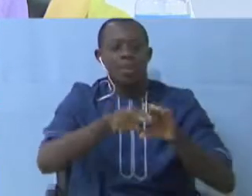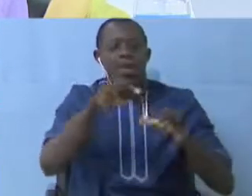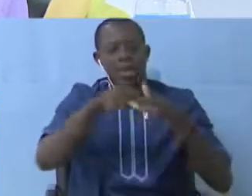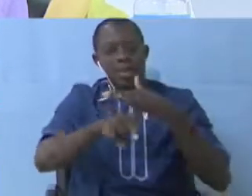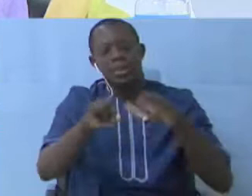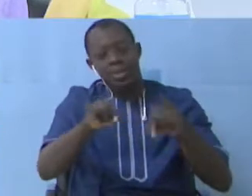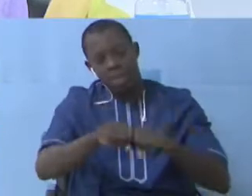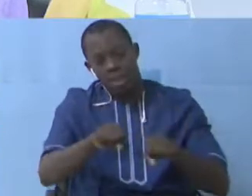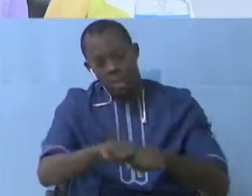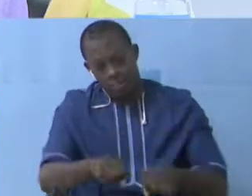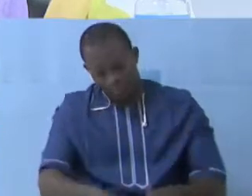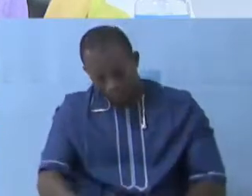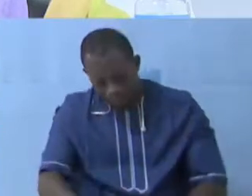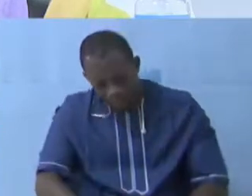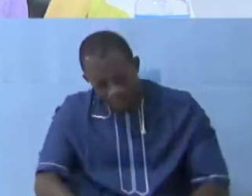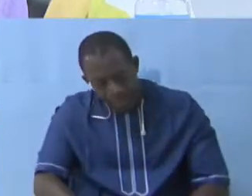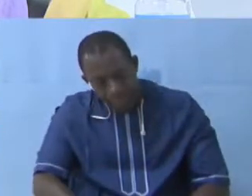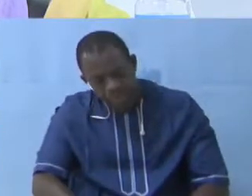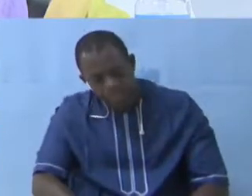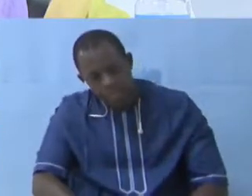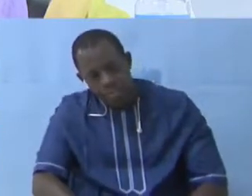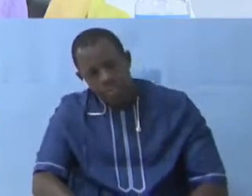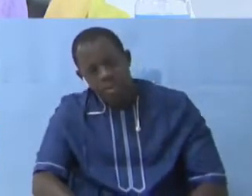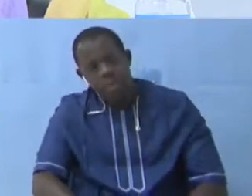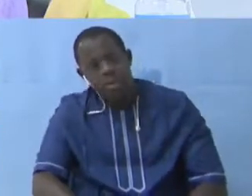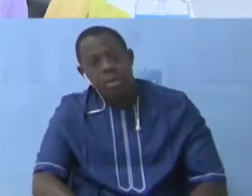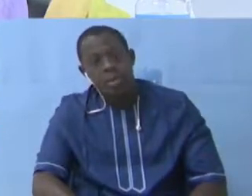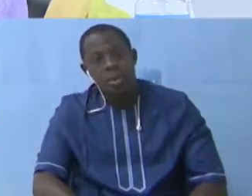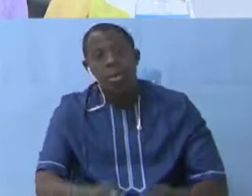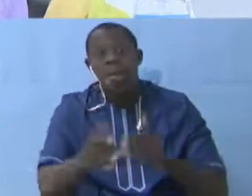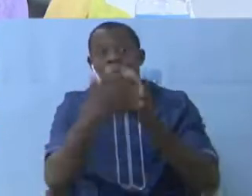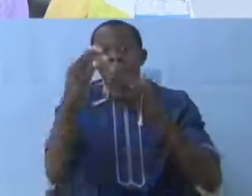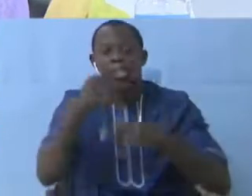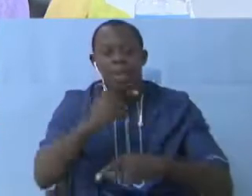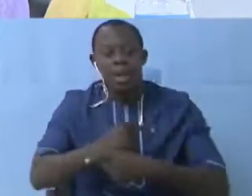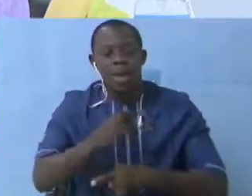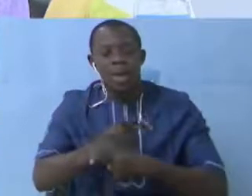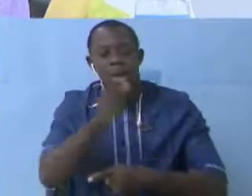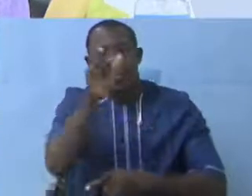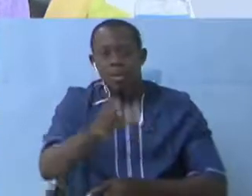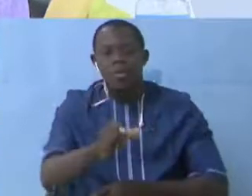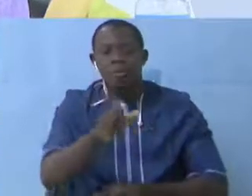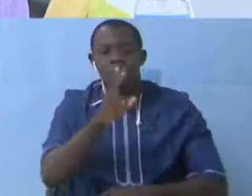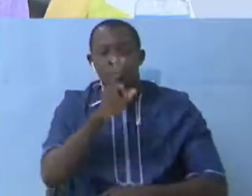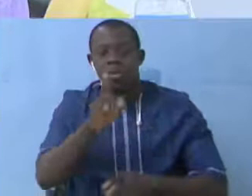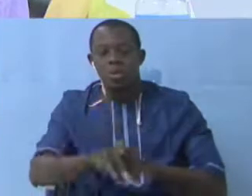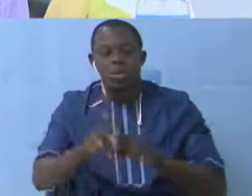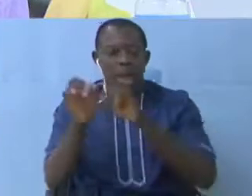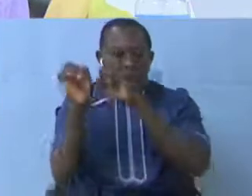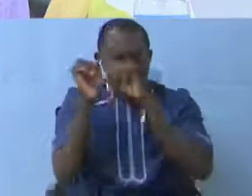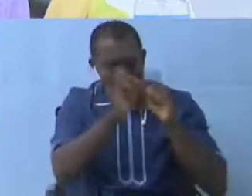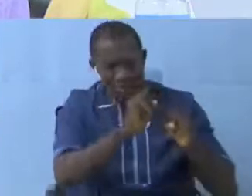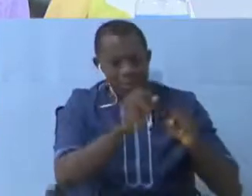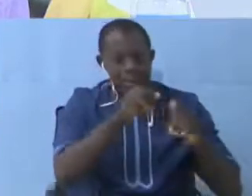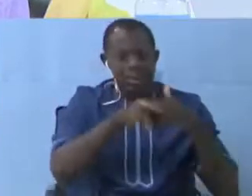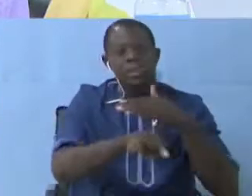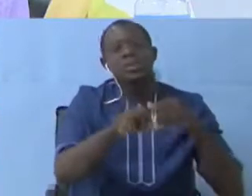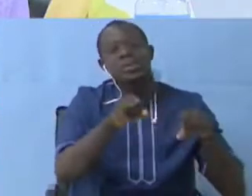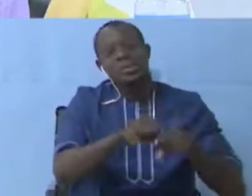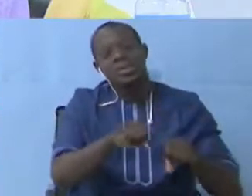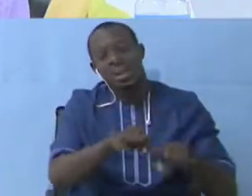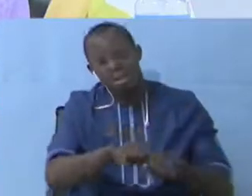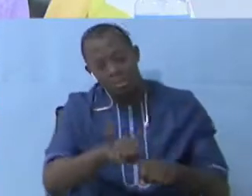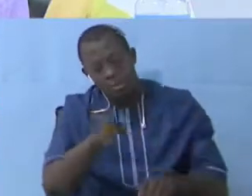seen i njaboot seen i mbokk ci Sénégal. So many Gambians, refugees. ay daw làqu yu bari di ay